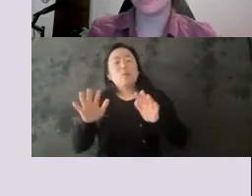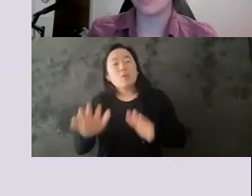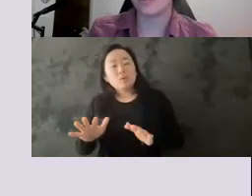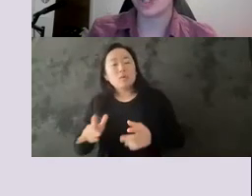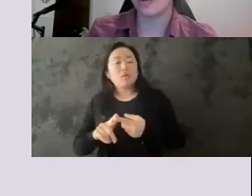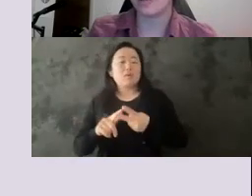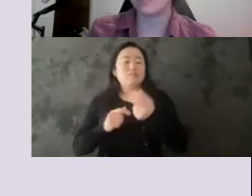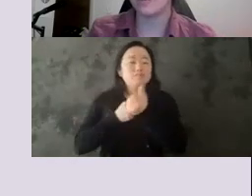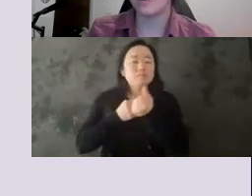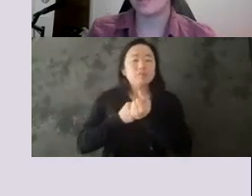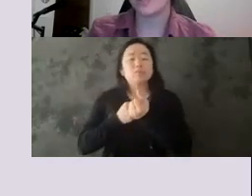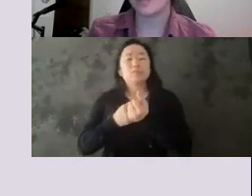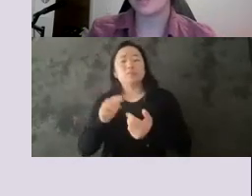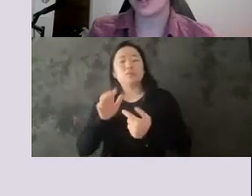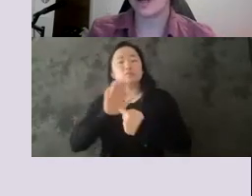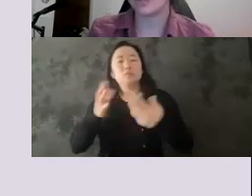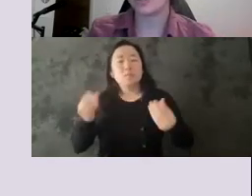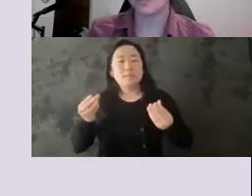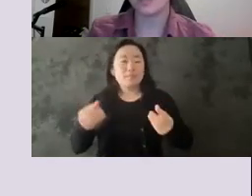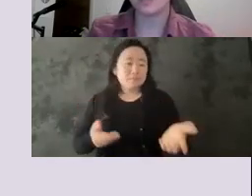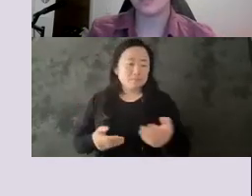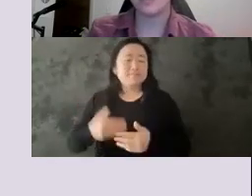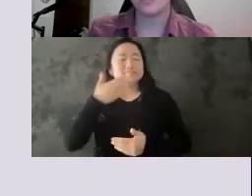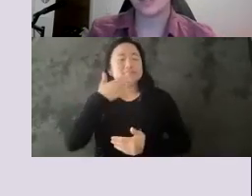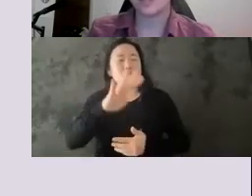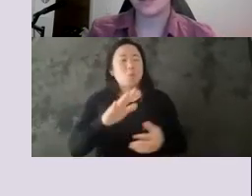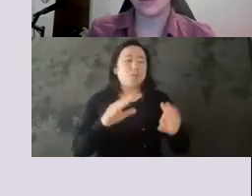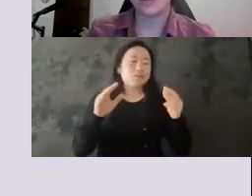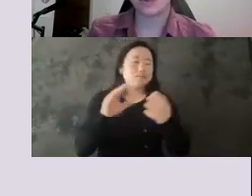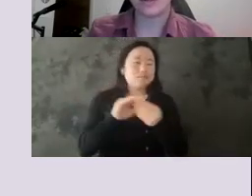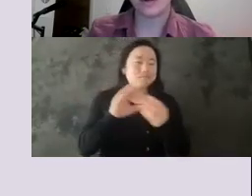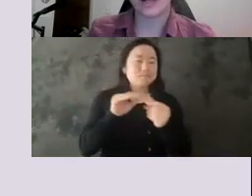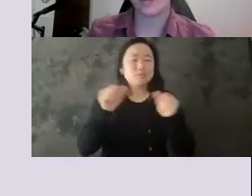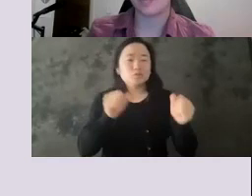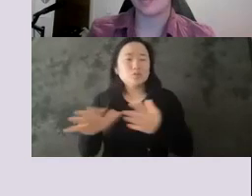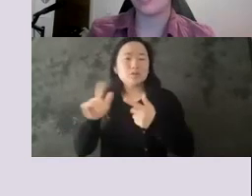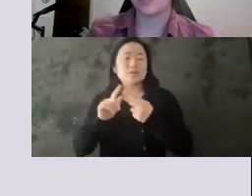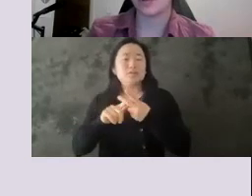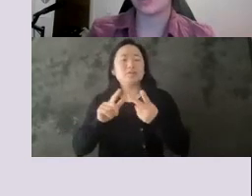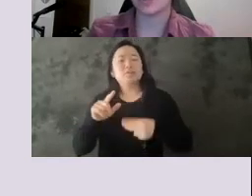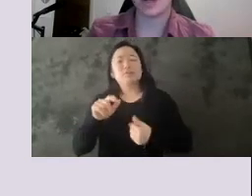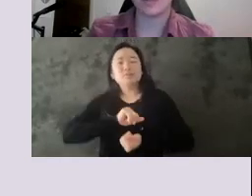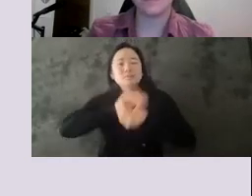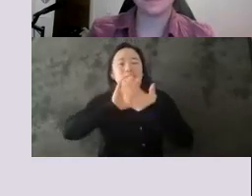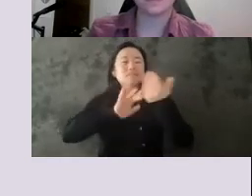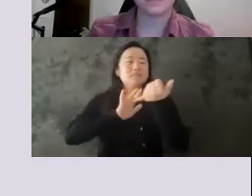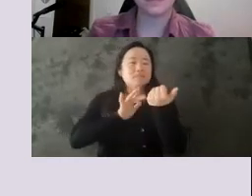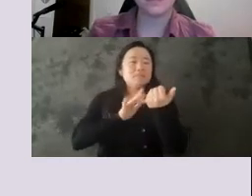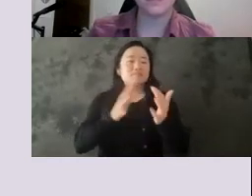much, everyone, for sharing some of these strategies or these tips that you use when interacting with people who've experienced